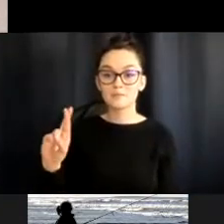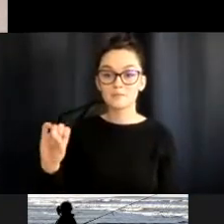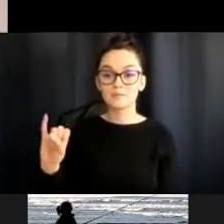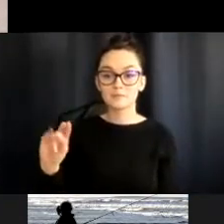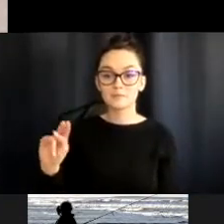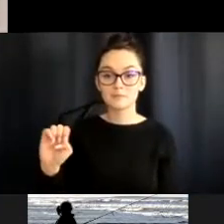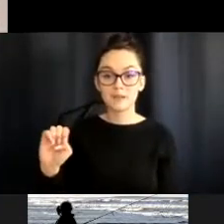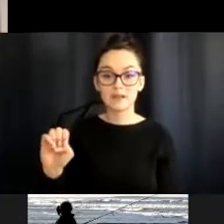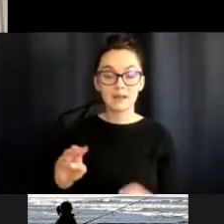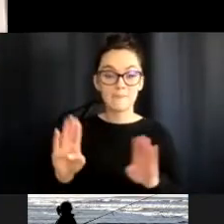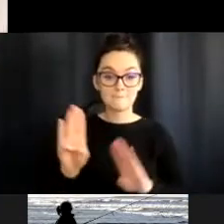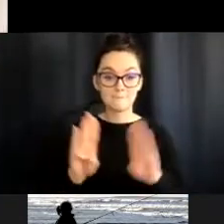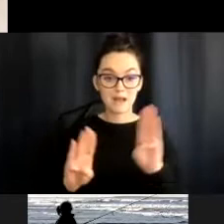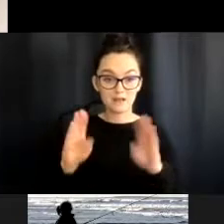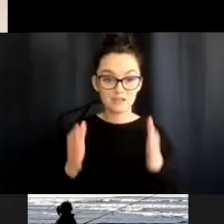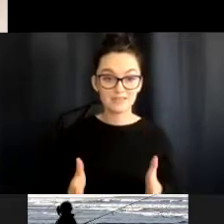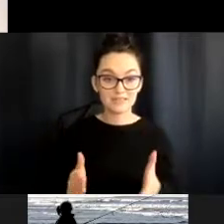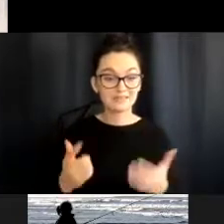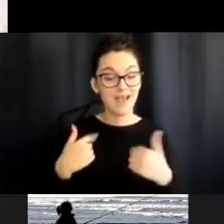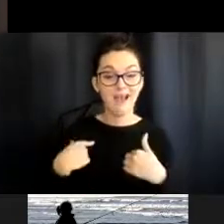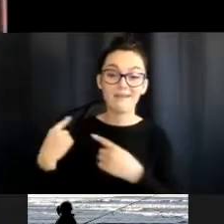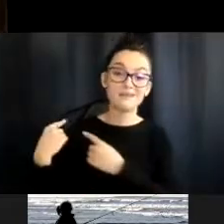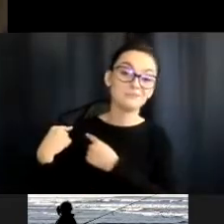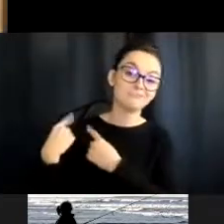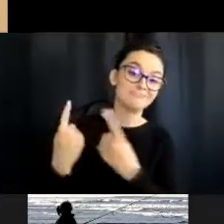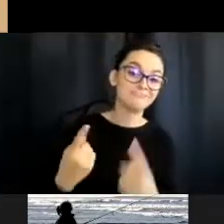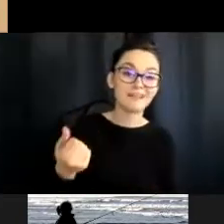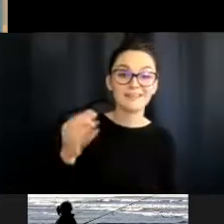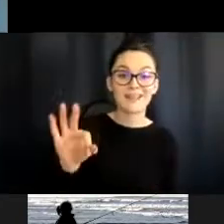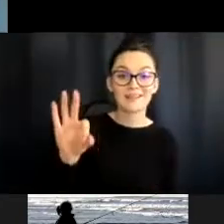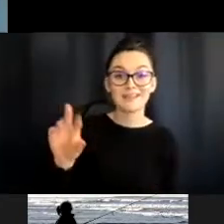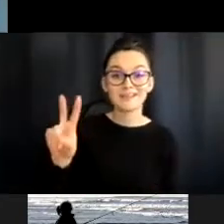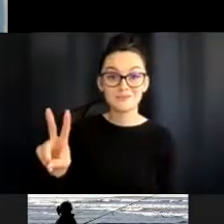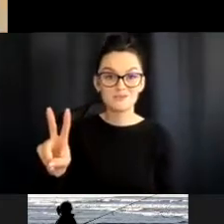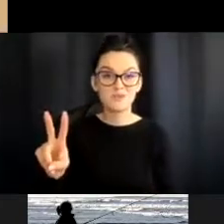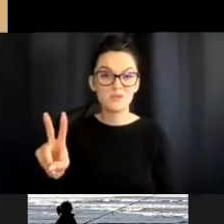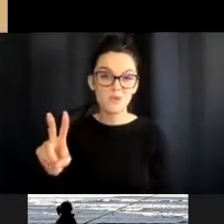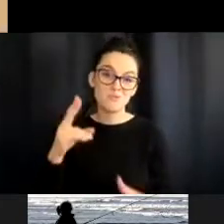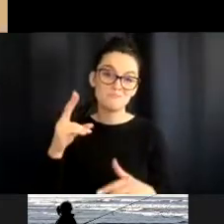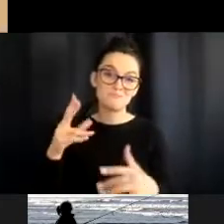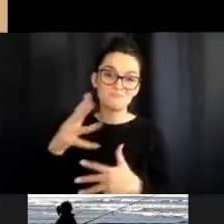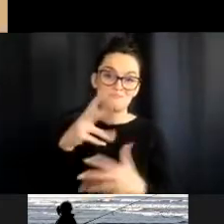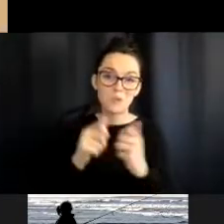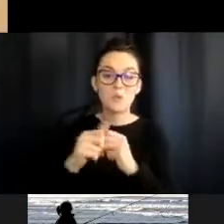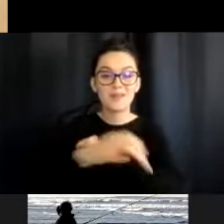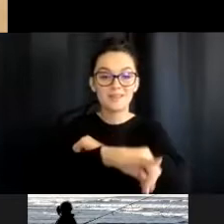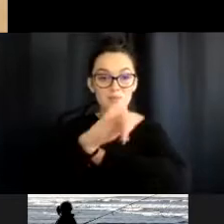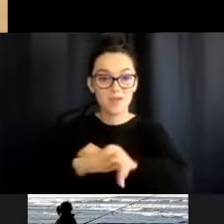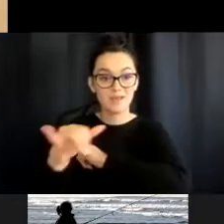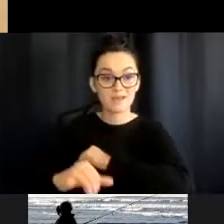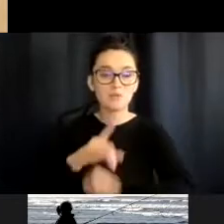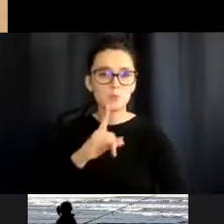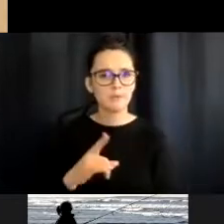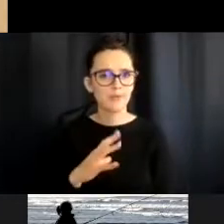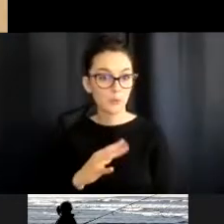gray whales. I've worked with gray whales since 1992, long time. It's really cool because we have these summer